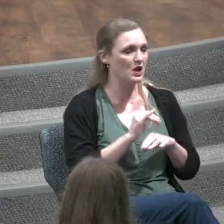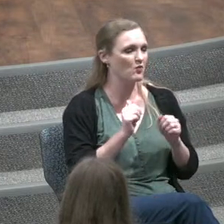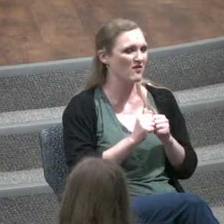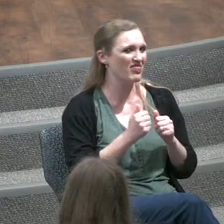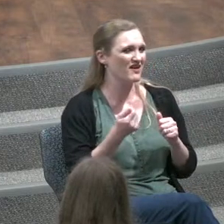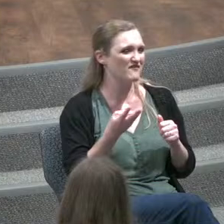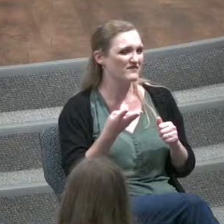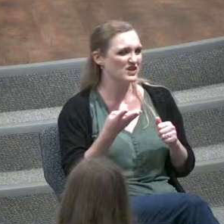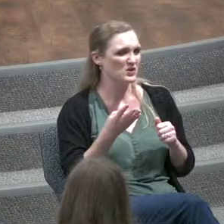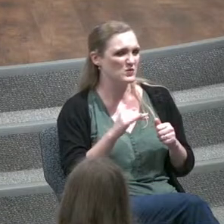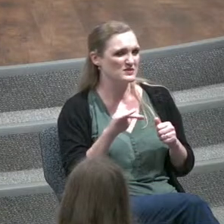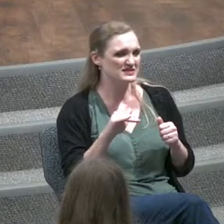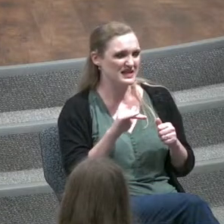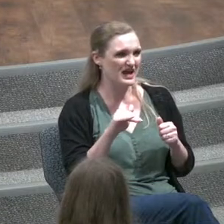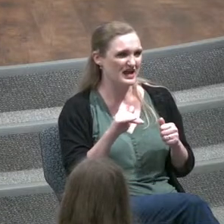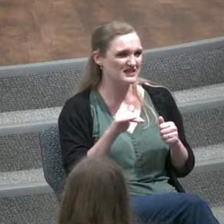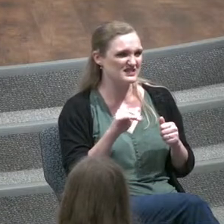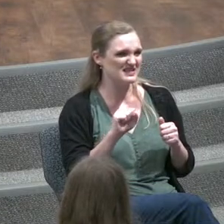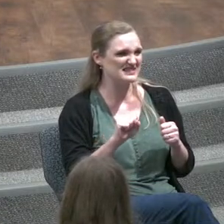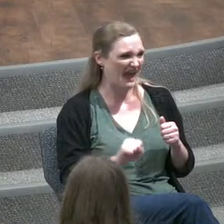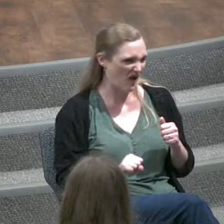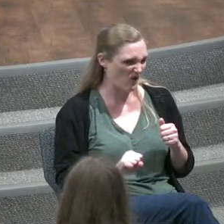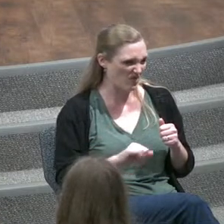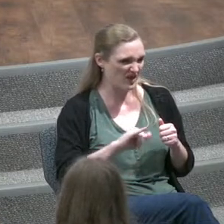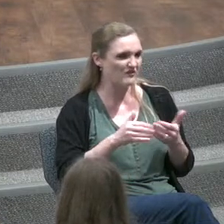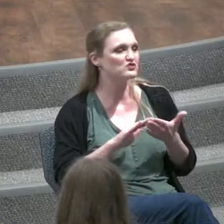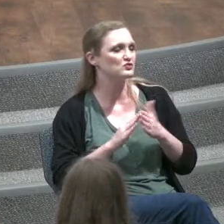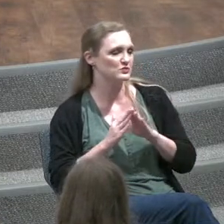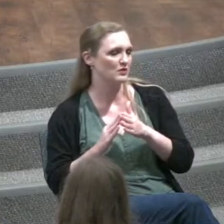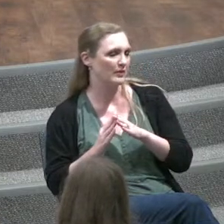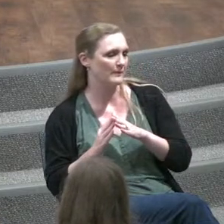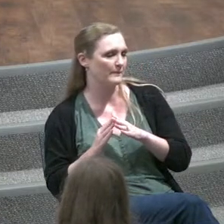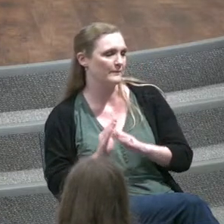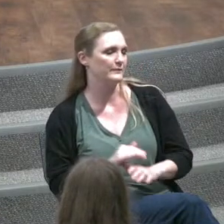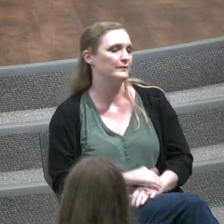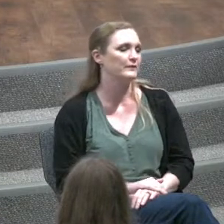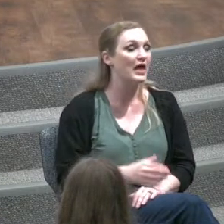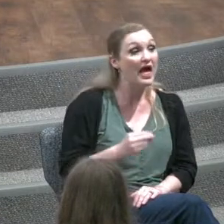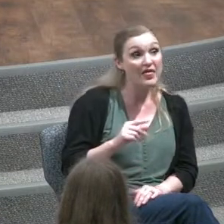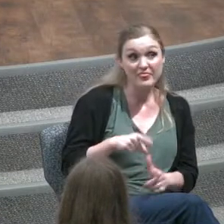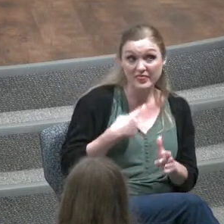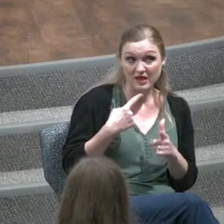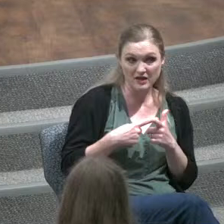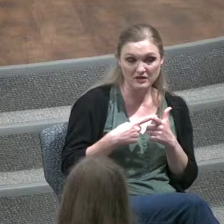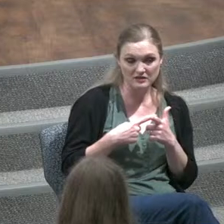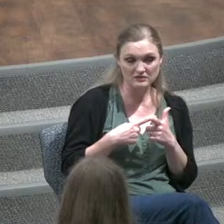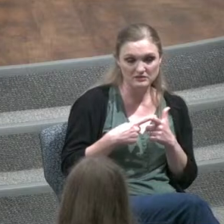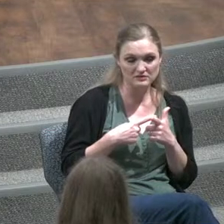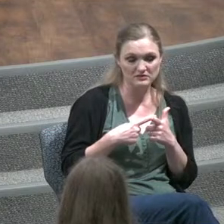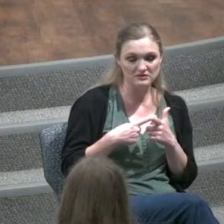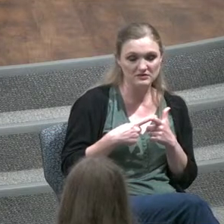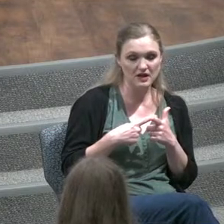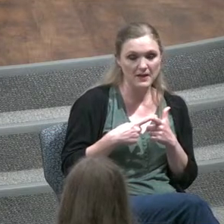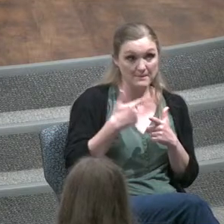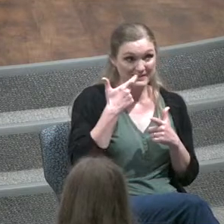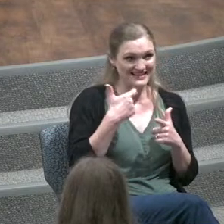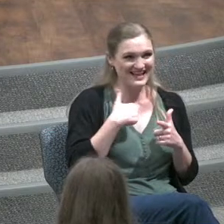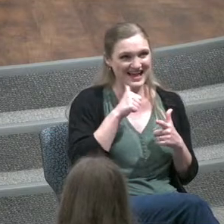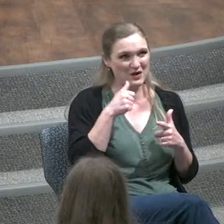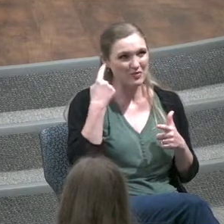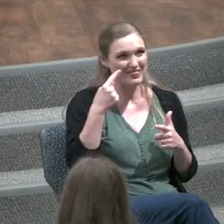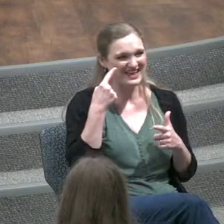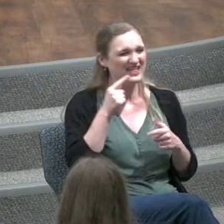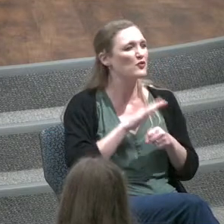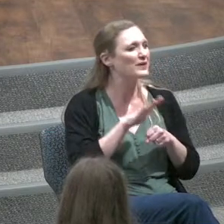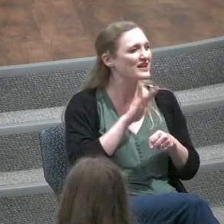tonight with a couple of sites just south of Jerusalem. And then, because I don't